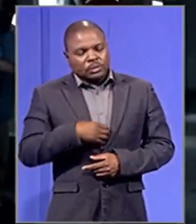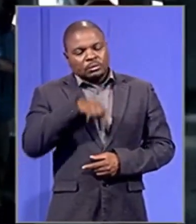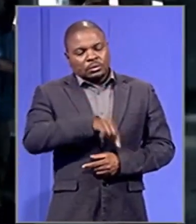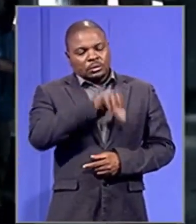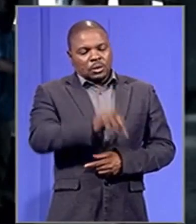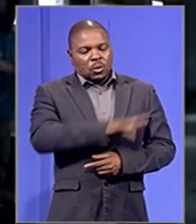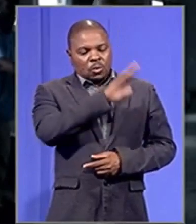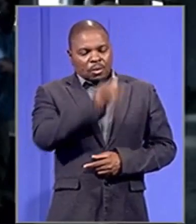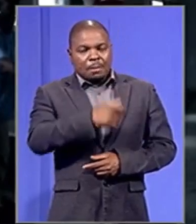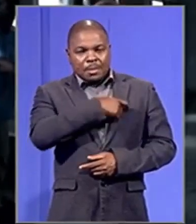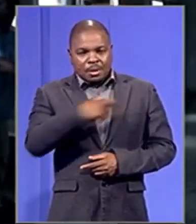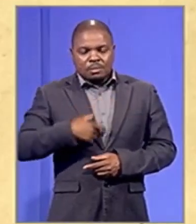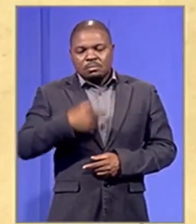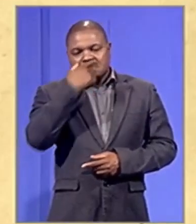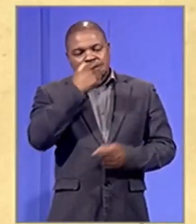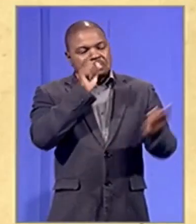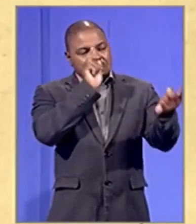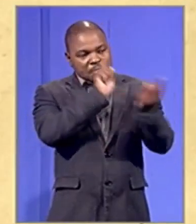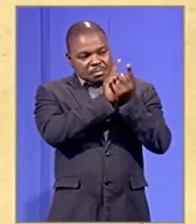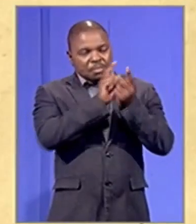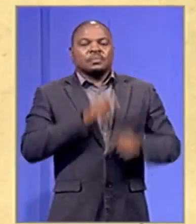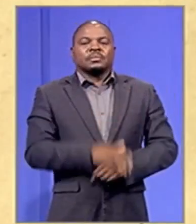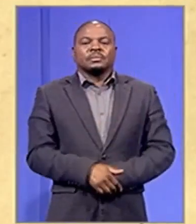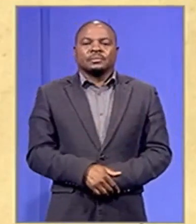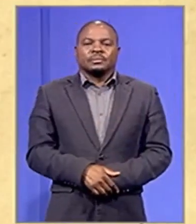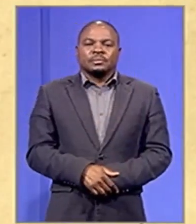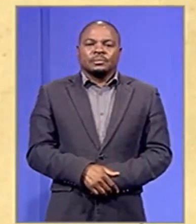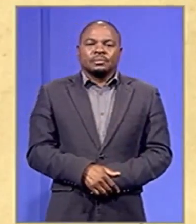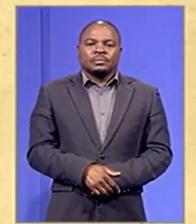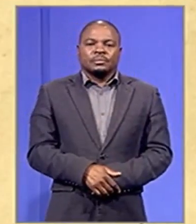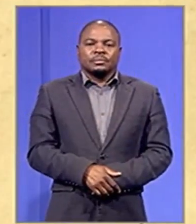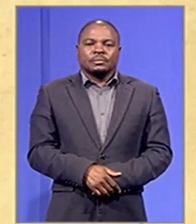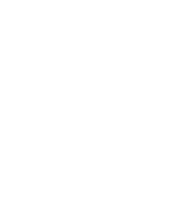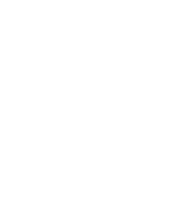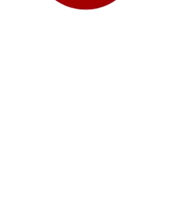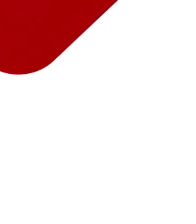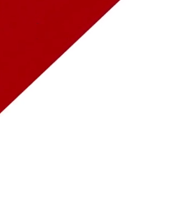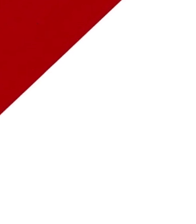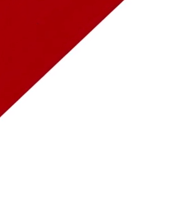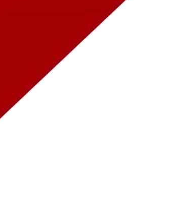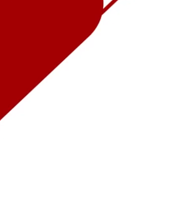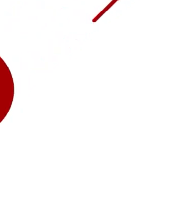wa naga Cyril Ramaphosa ke katlego nyewe di kansa SABC le boakgomo.